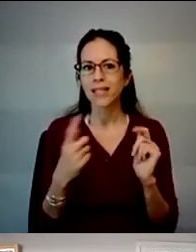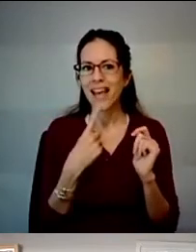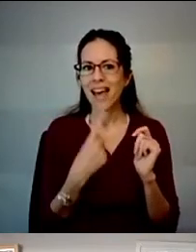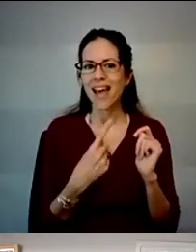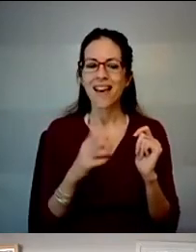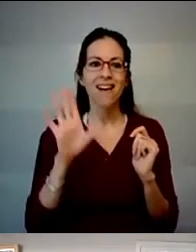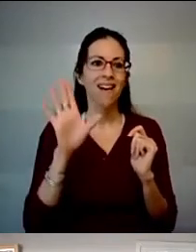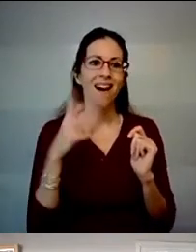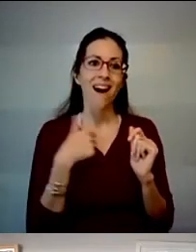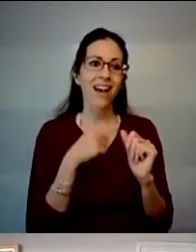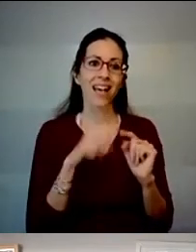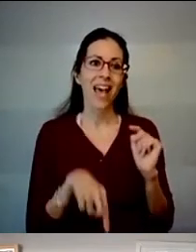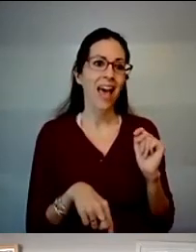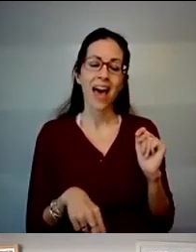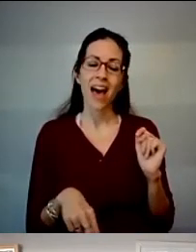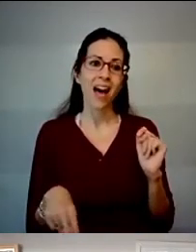I don't think I can fulfill my pledge this year.